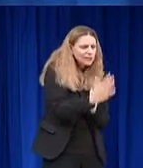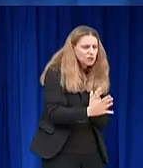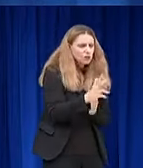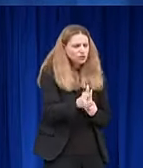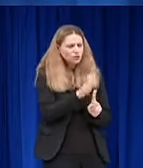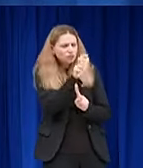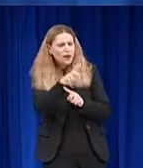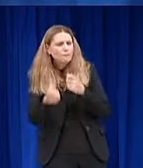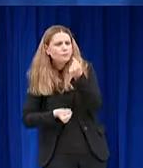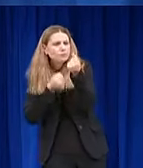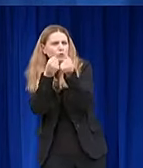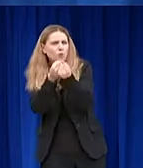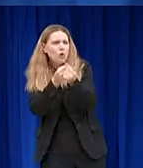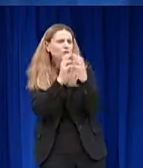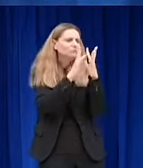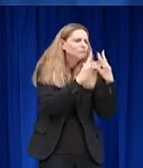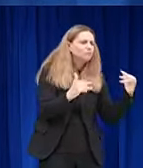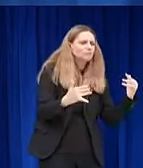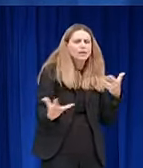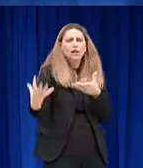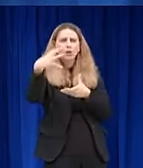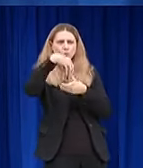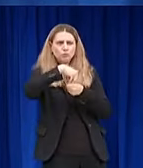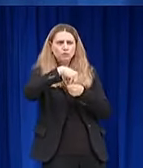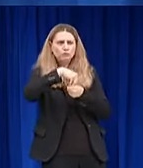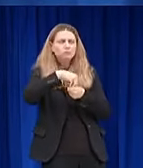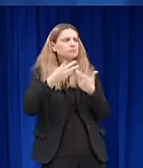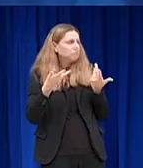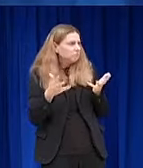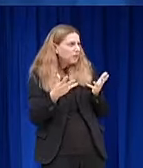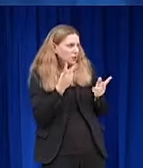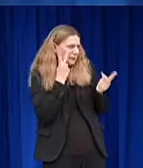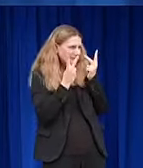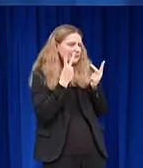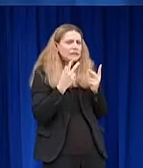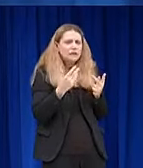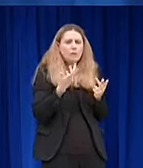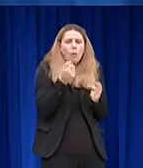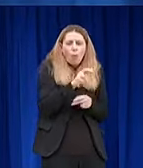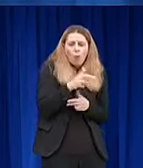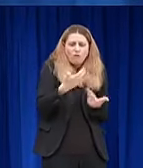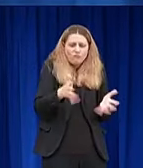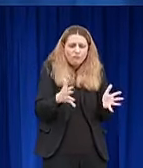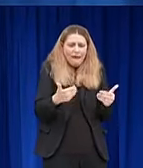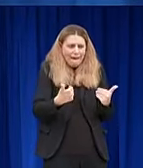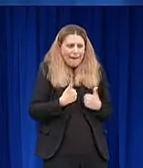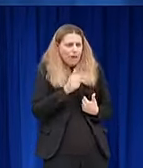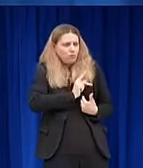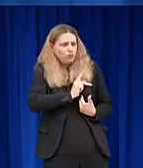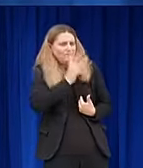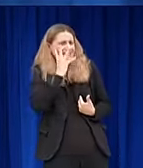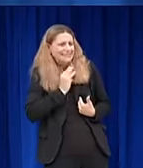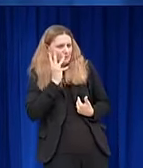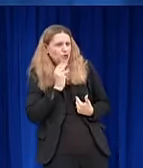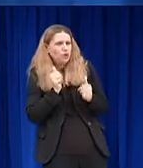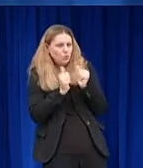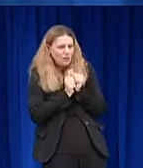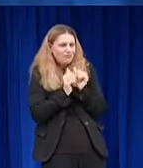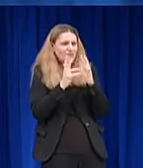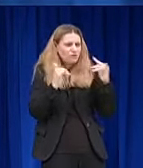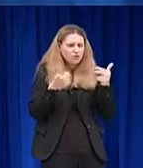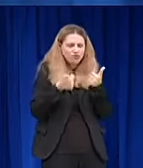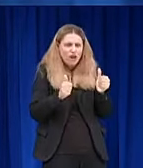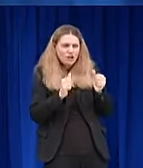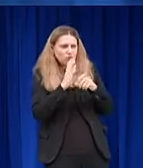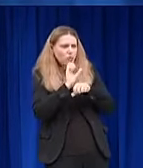And we all had stories of adversity that we had either seen or personally overcome. I wondered what